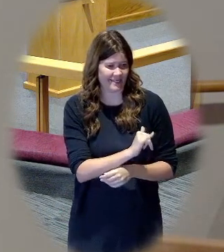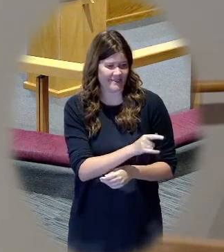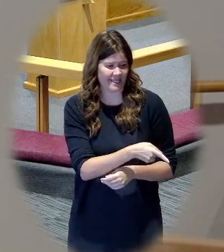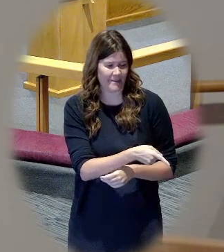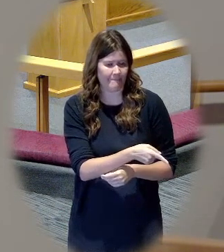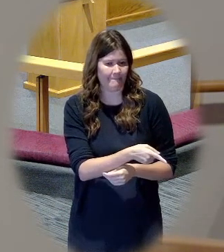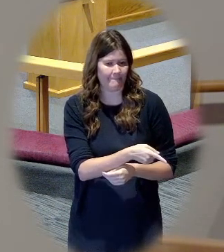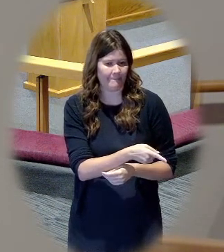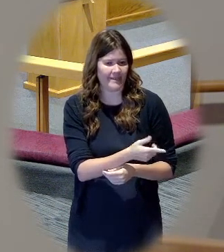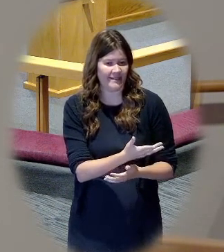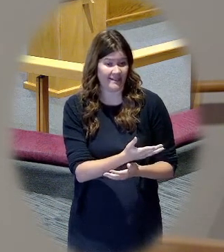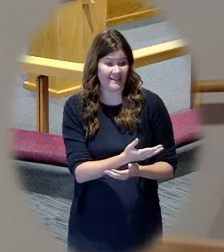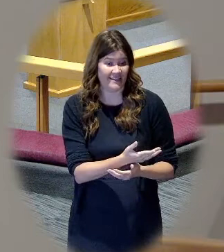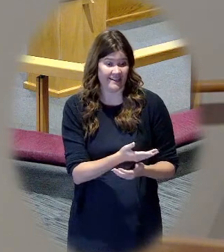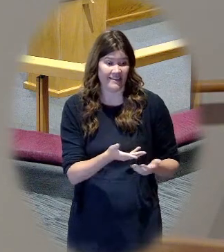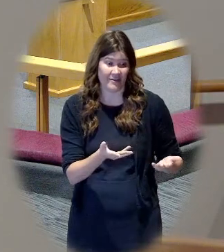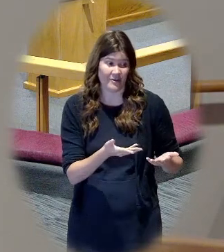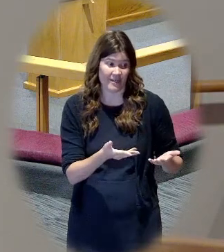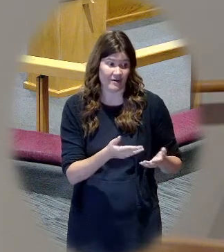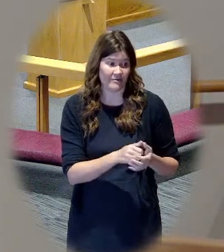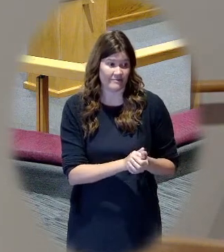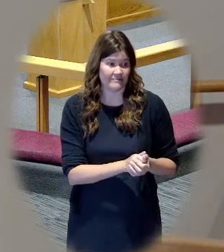They exist.